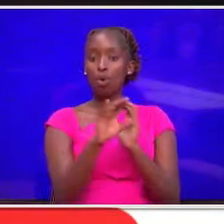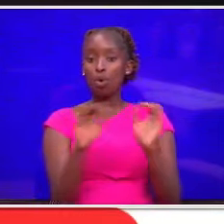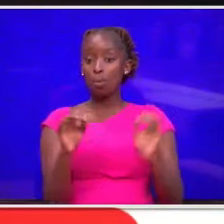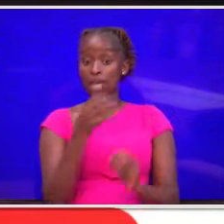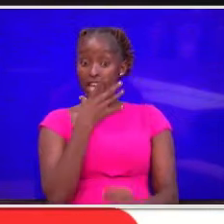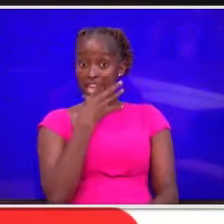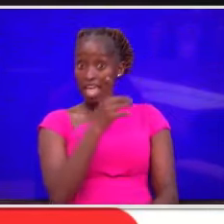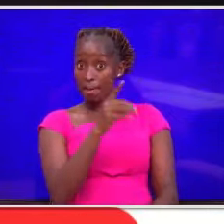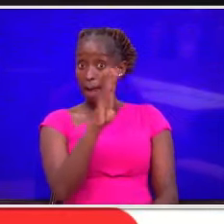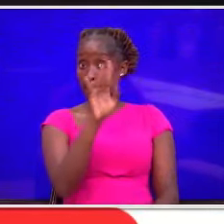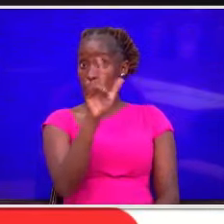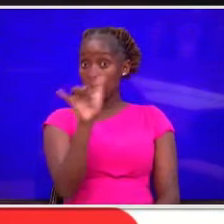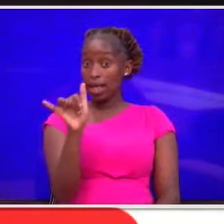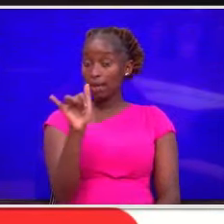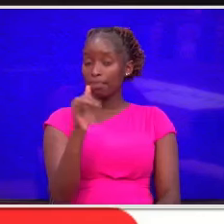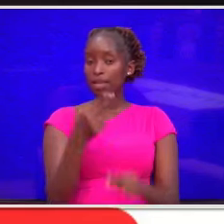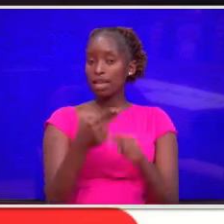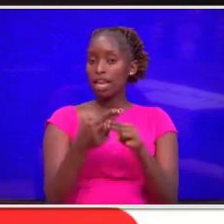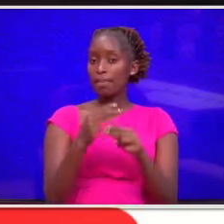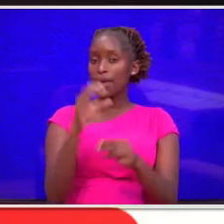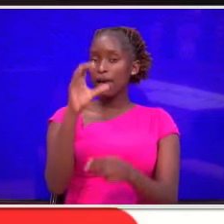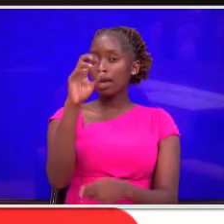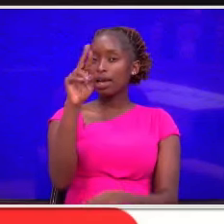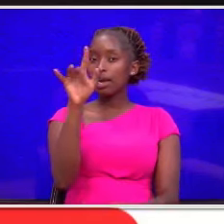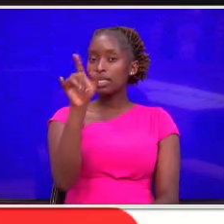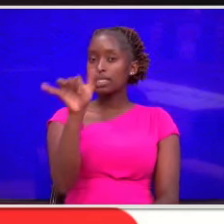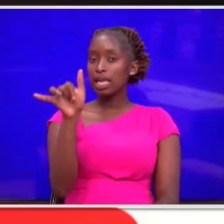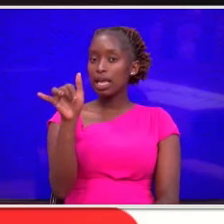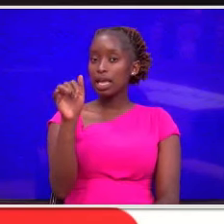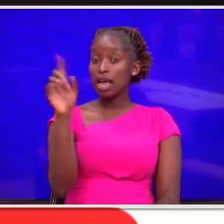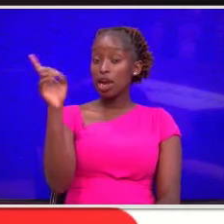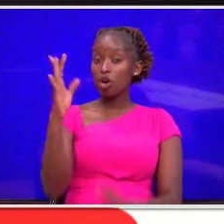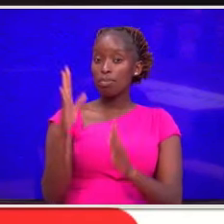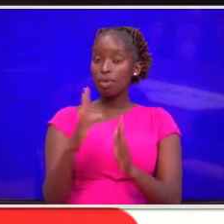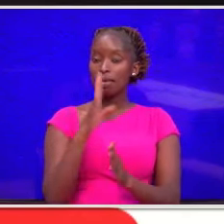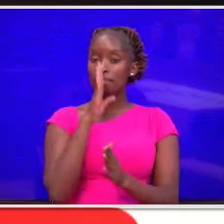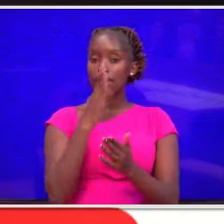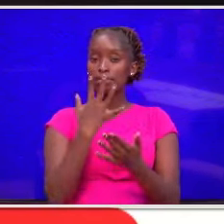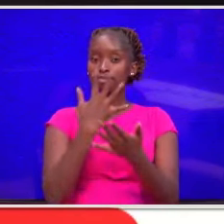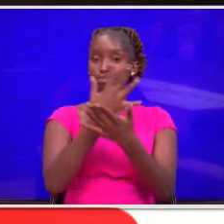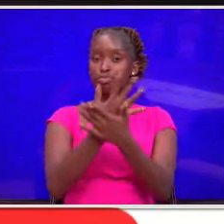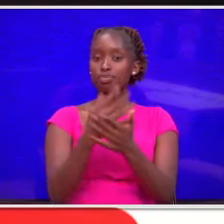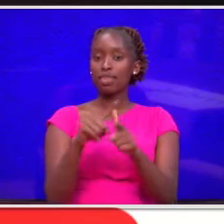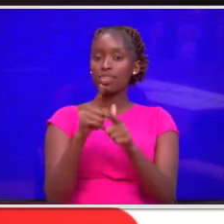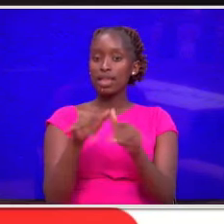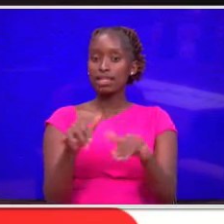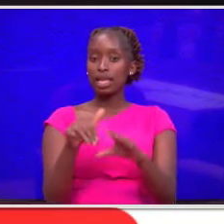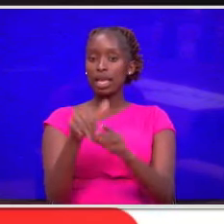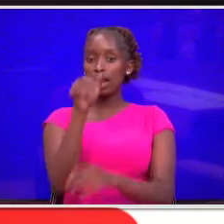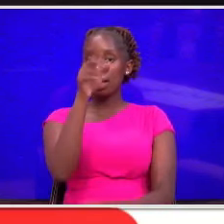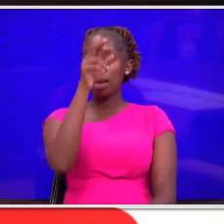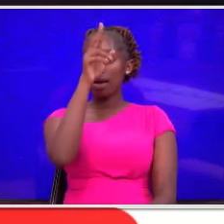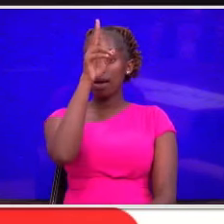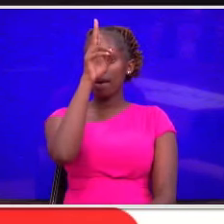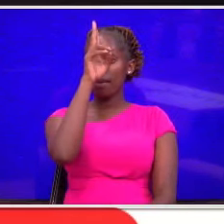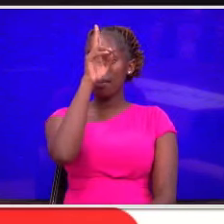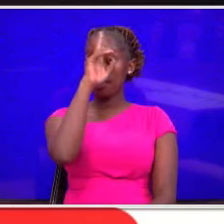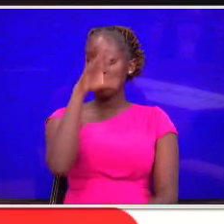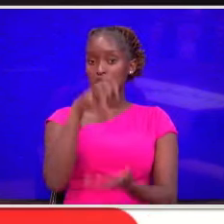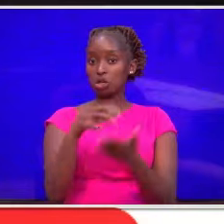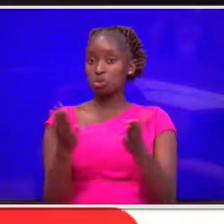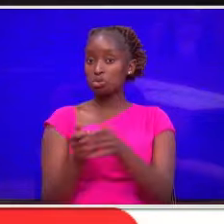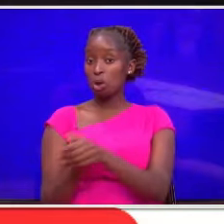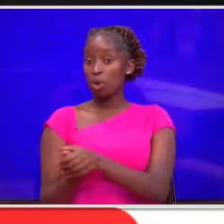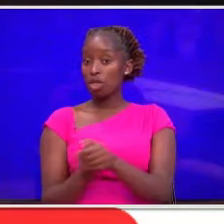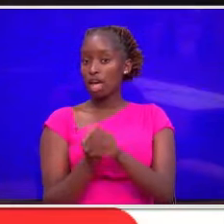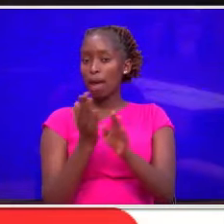as Crazy Nairobian on X, is said to have been arrested and held at Muthaiga police station before being moved to an unknown